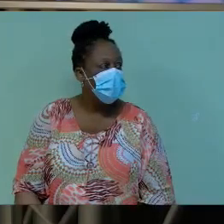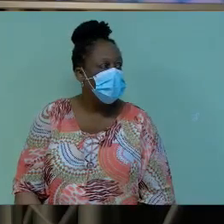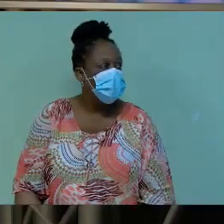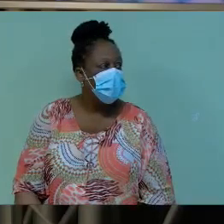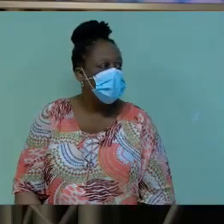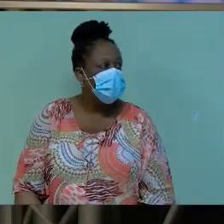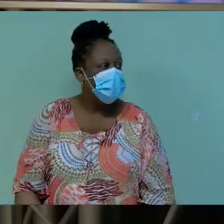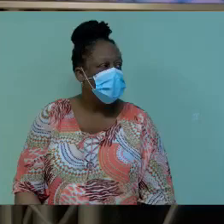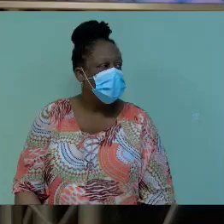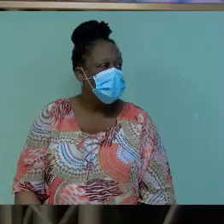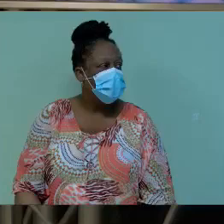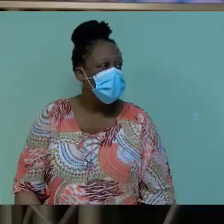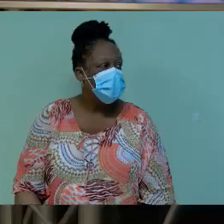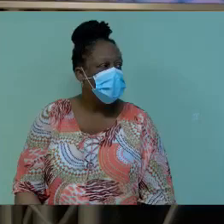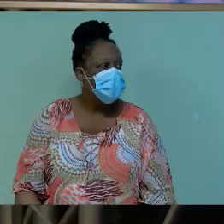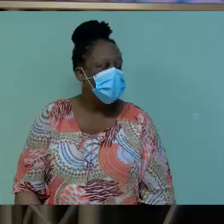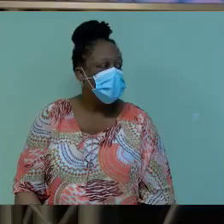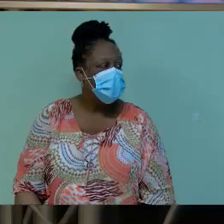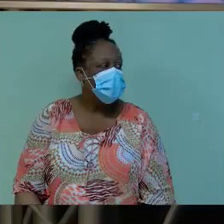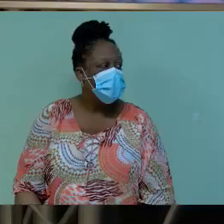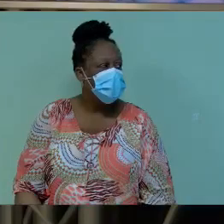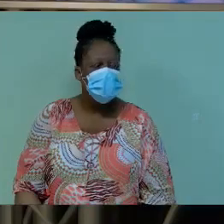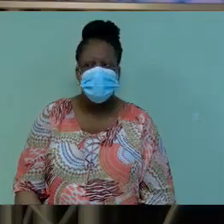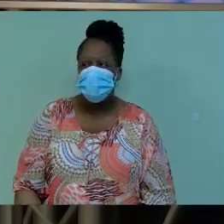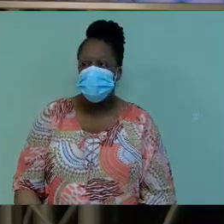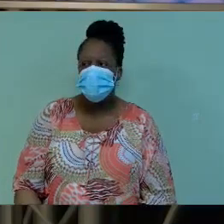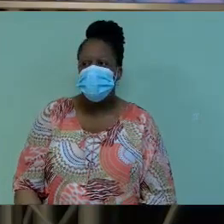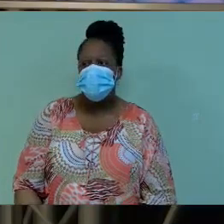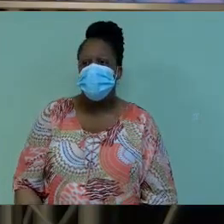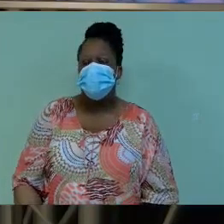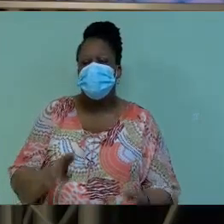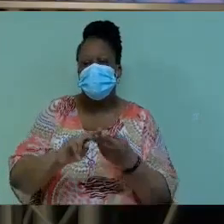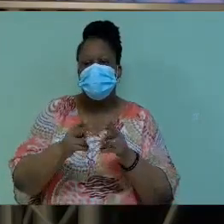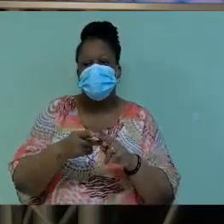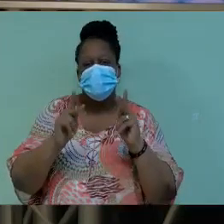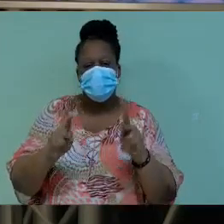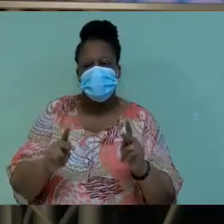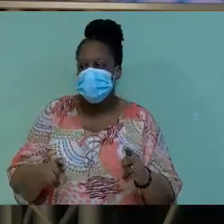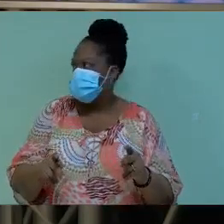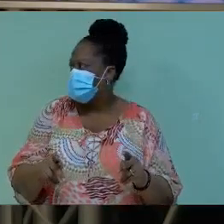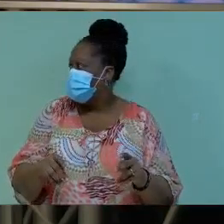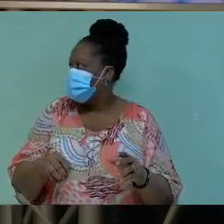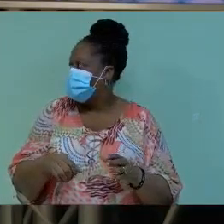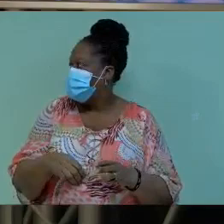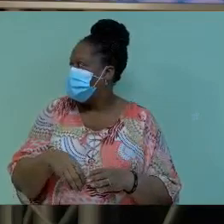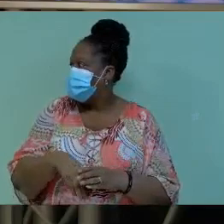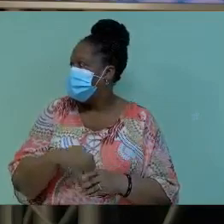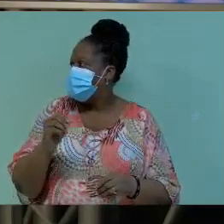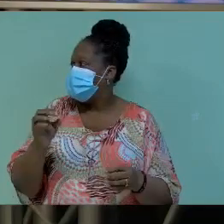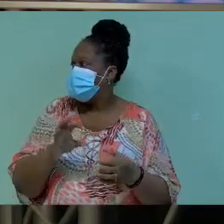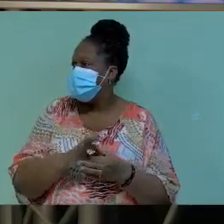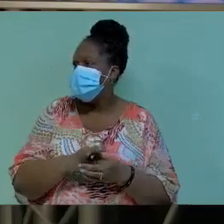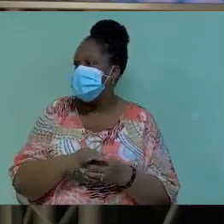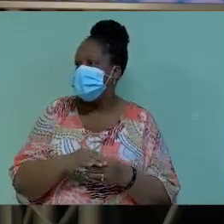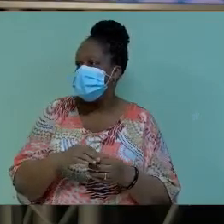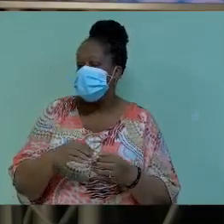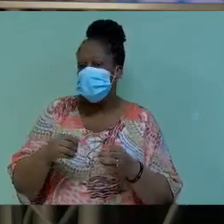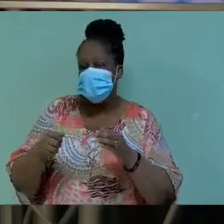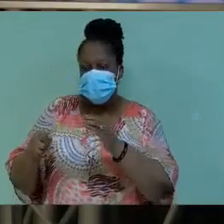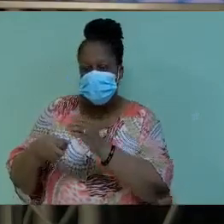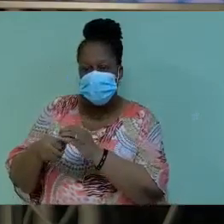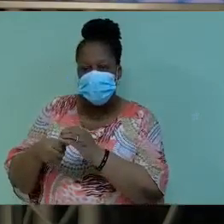far exceeds the total number tested. Hence, it means many persons were released from quarantine